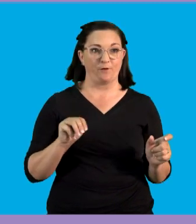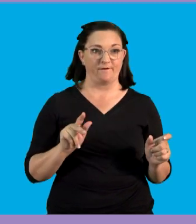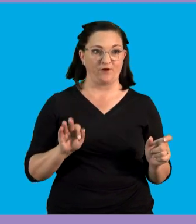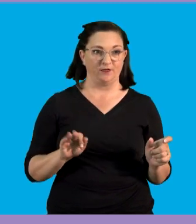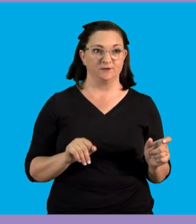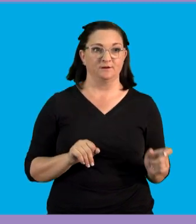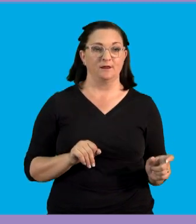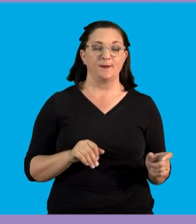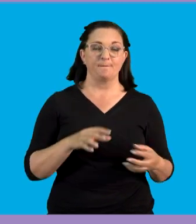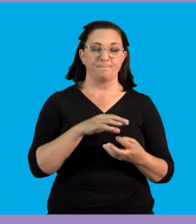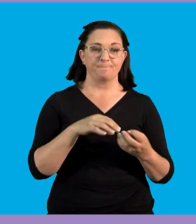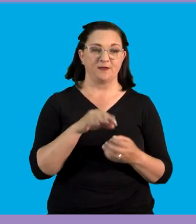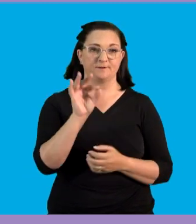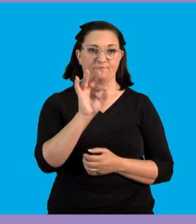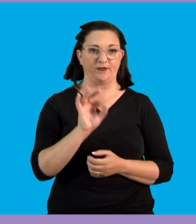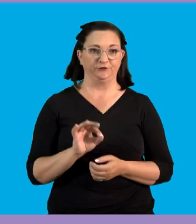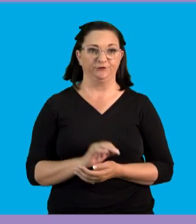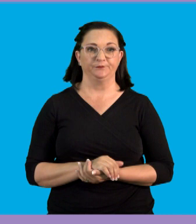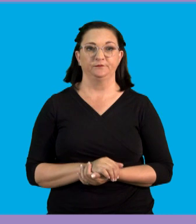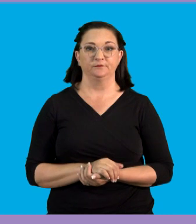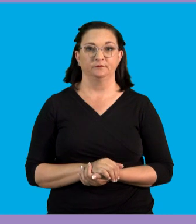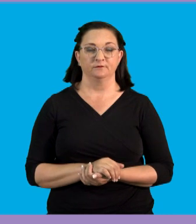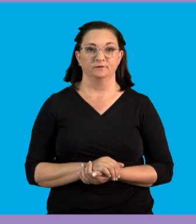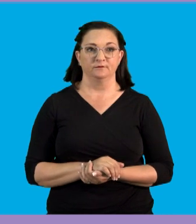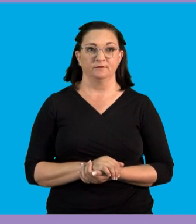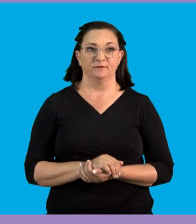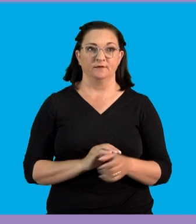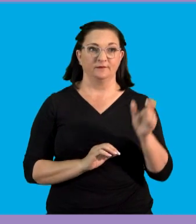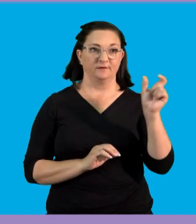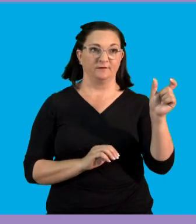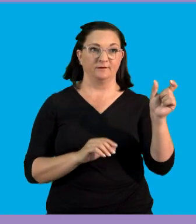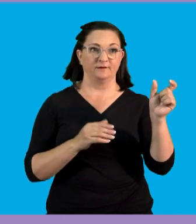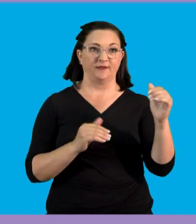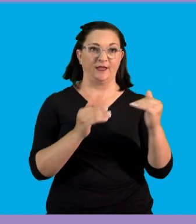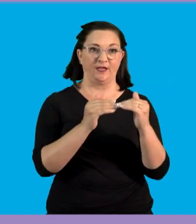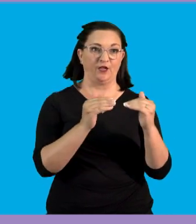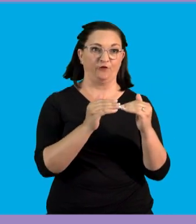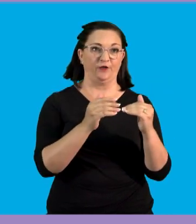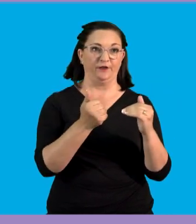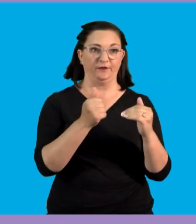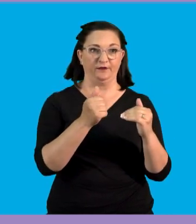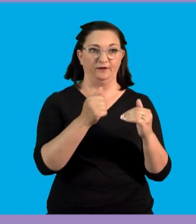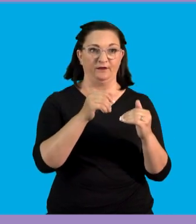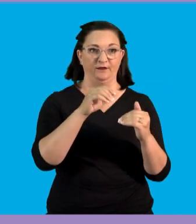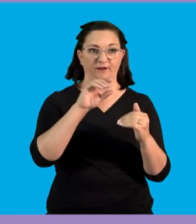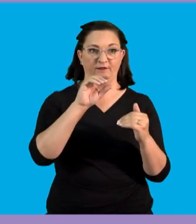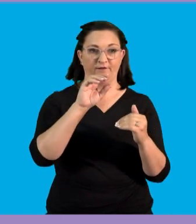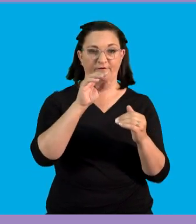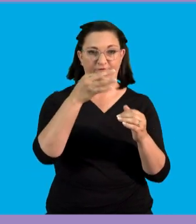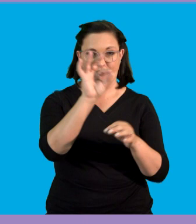improper fraction, a mixed fraction, and we also looked at equivalent